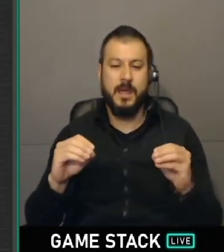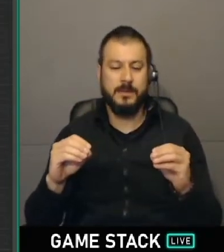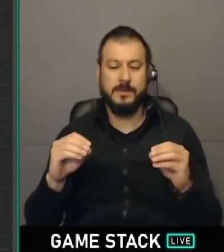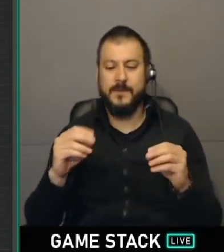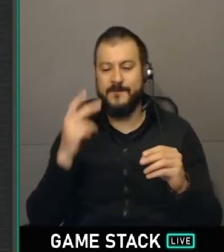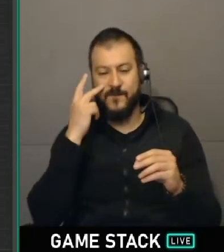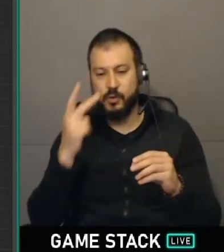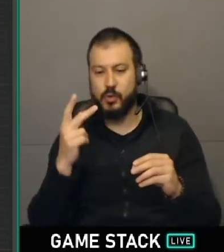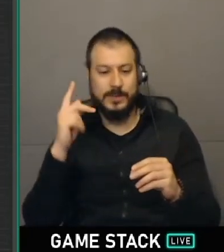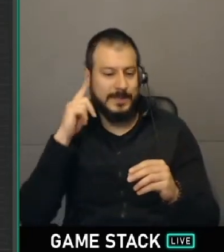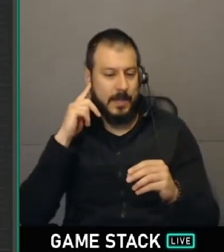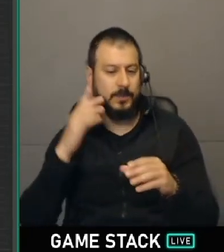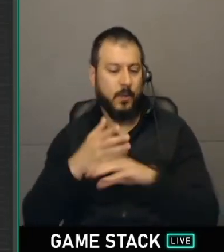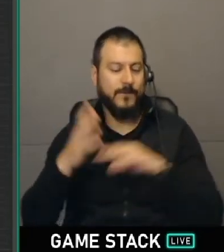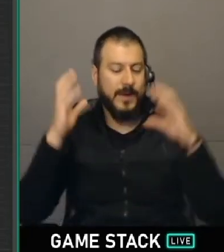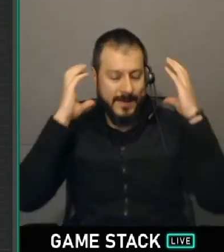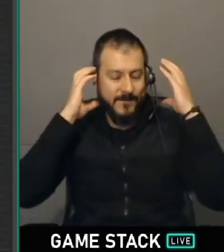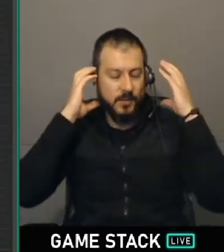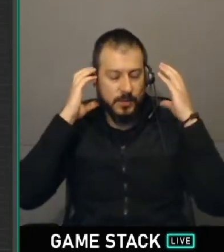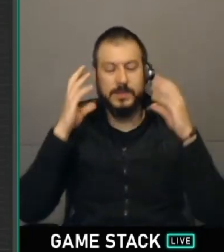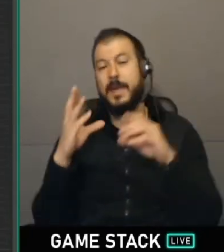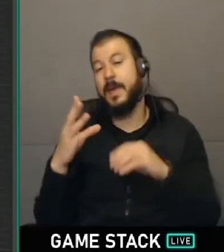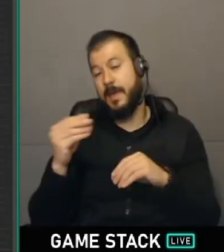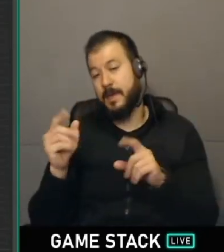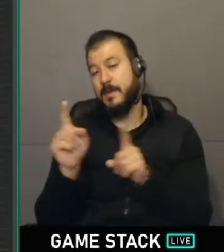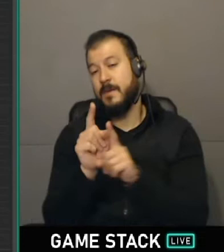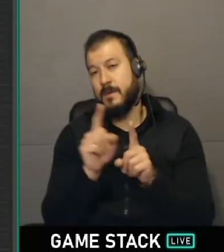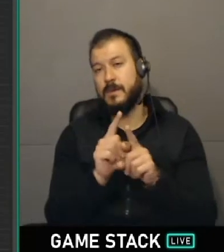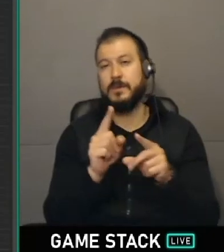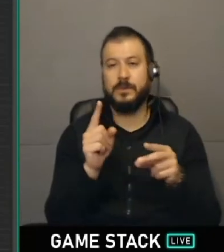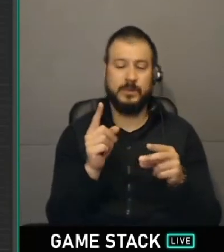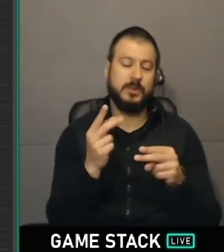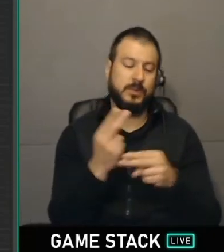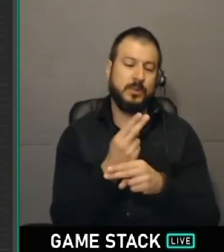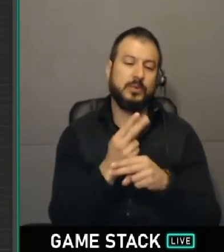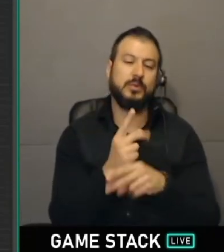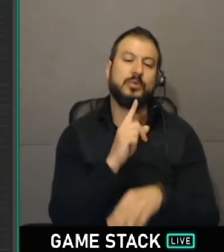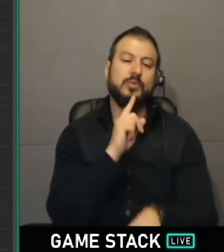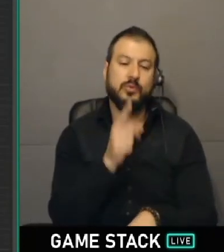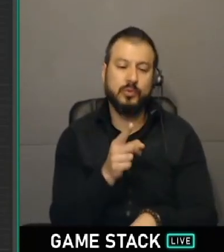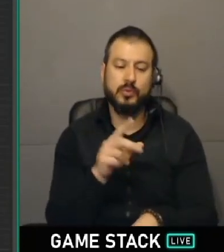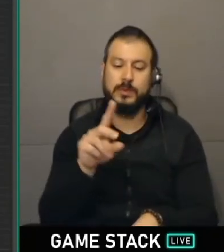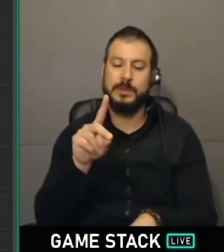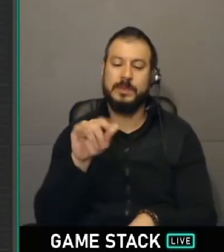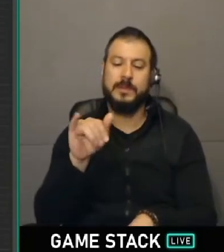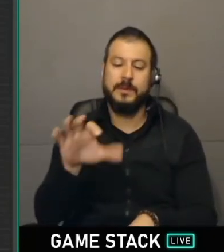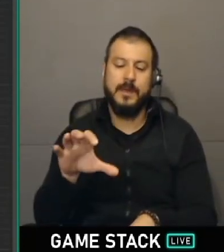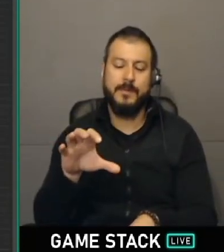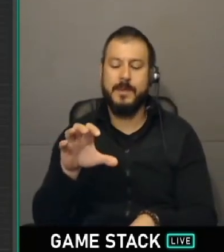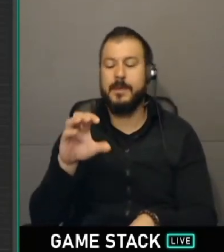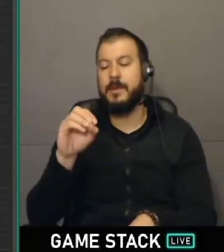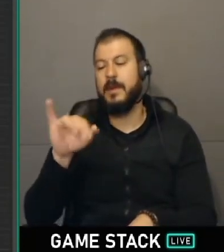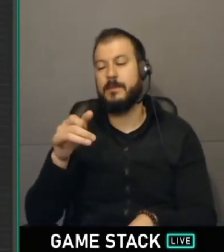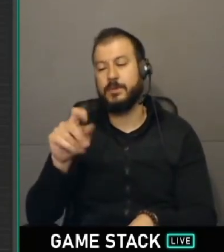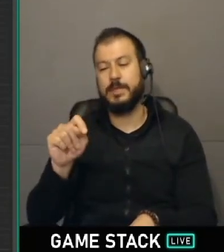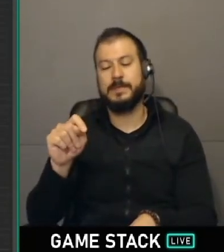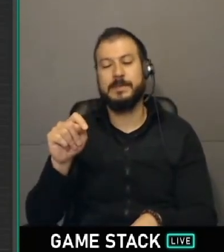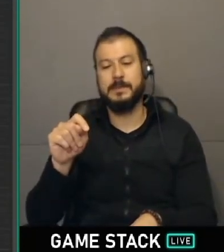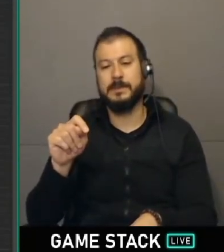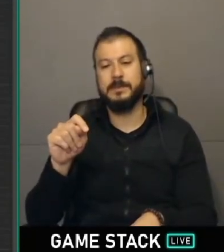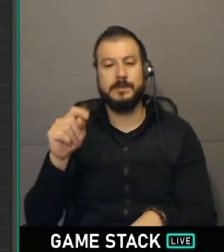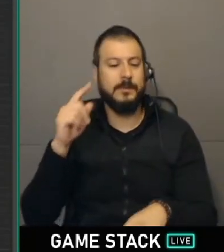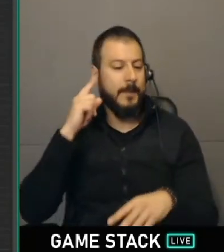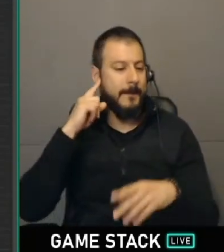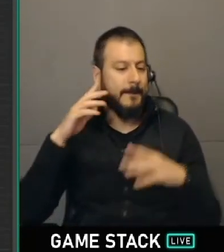over headphones, and to use true dynamic object playback, where